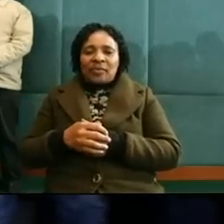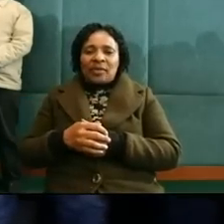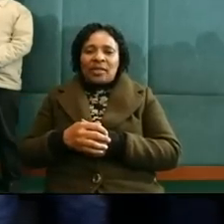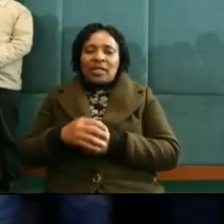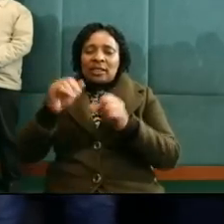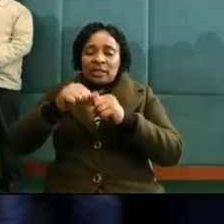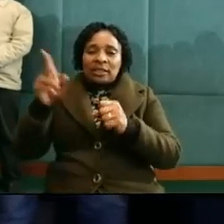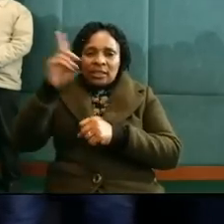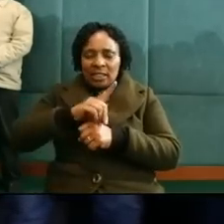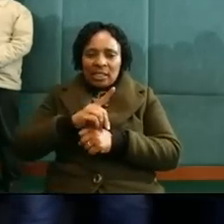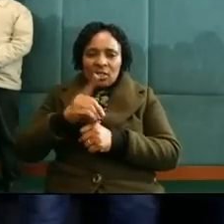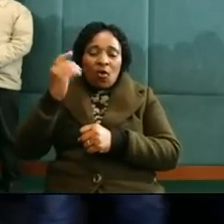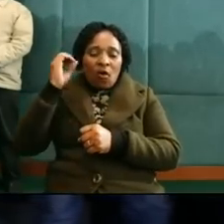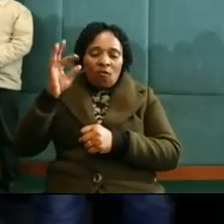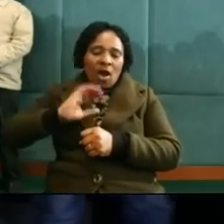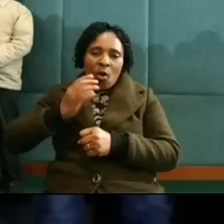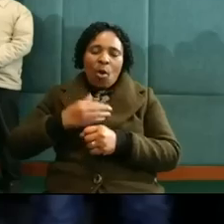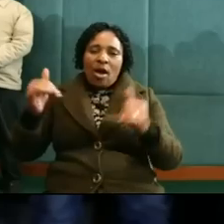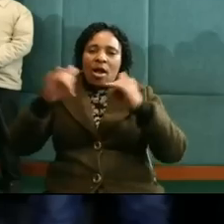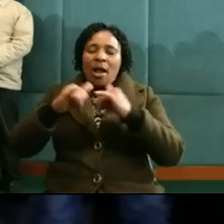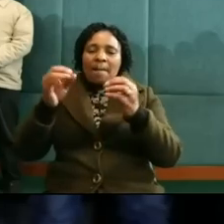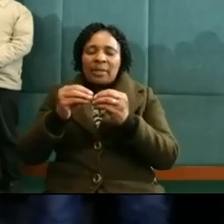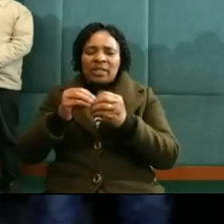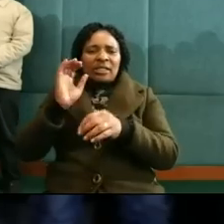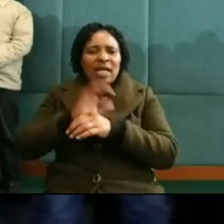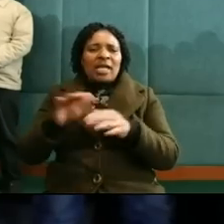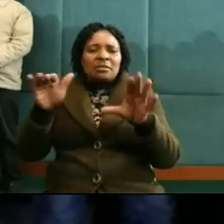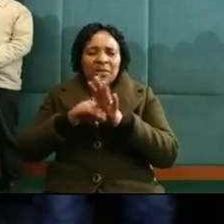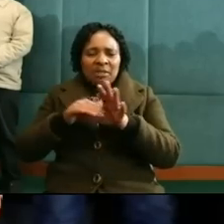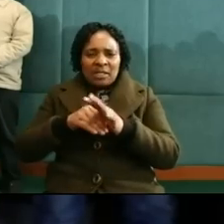day of our camp meeting. But church members,